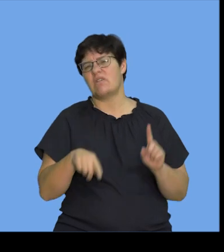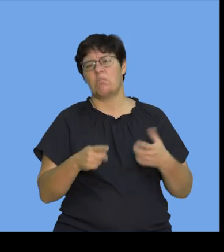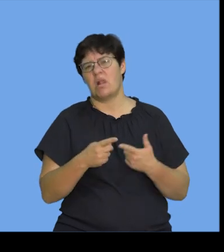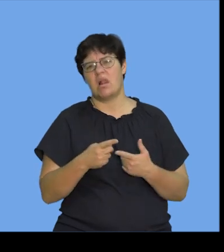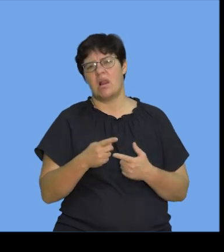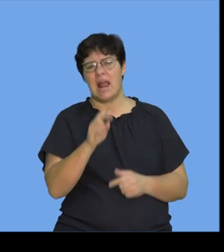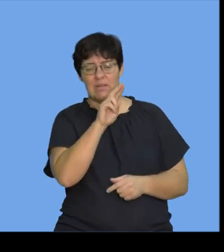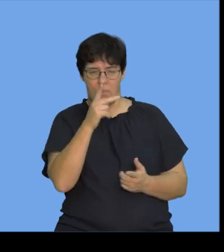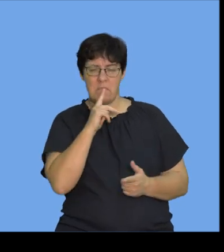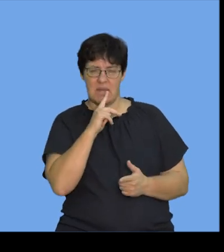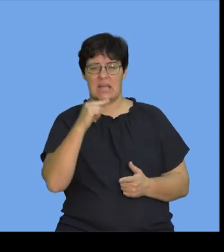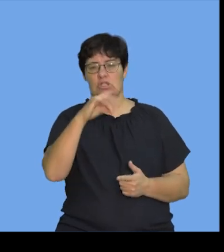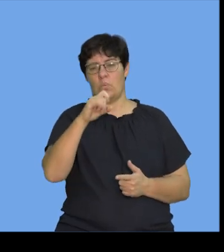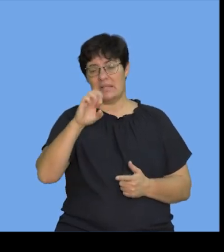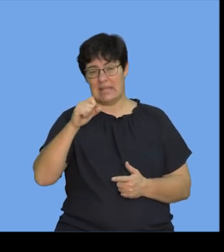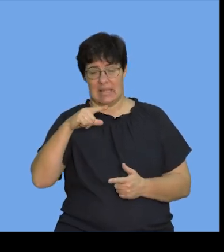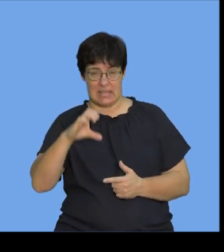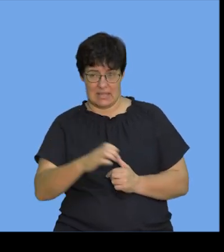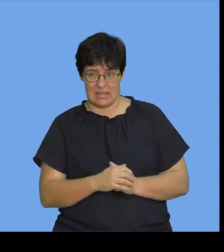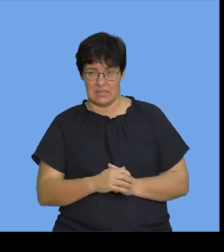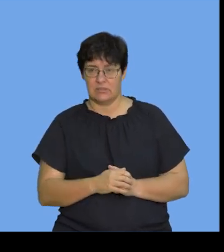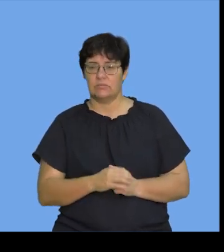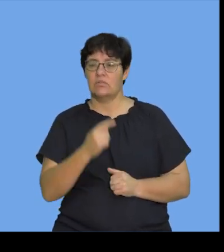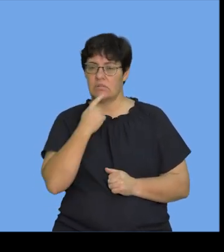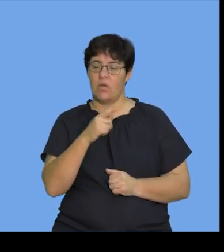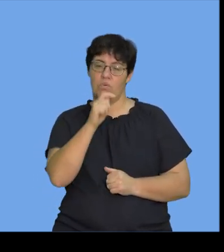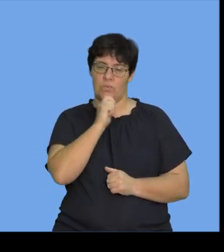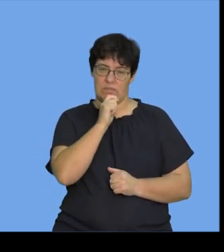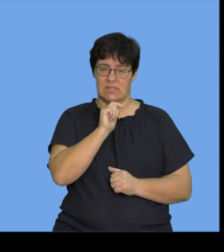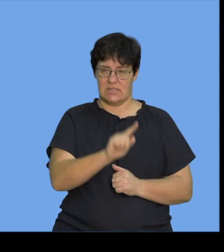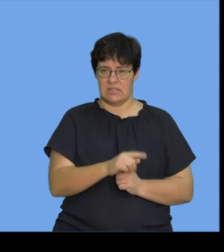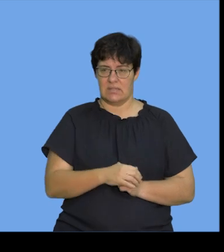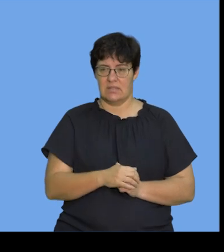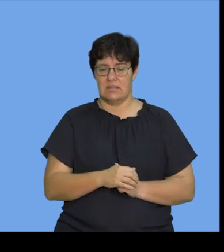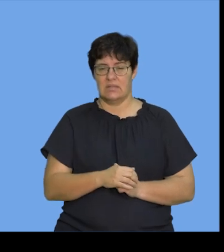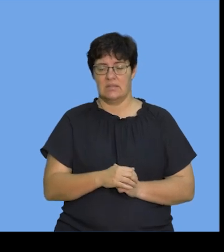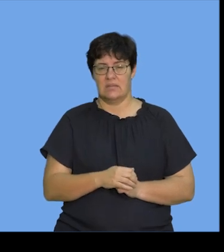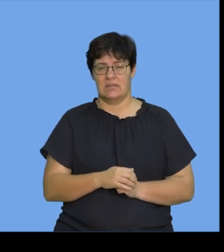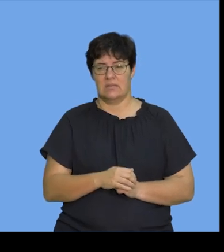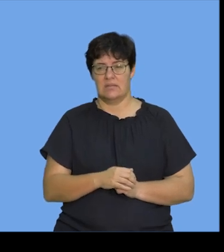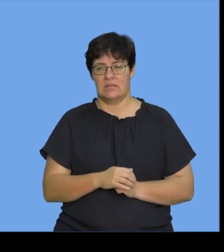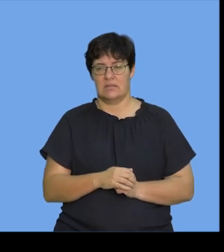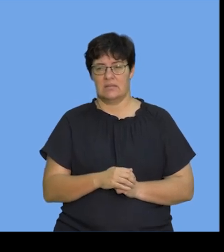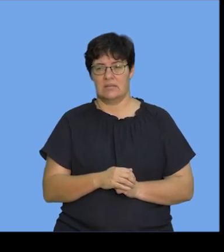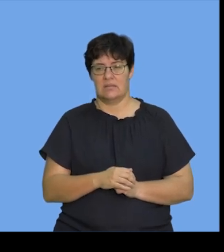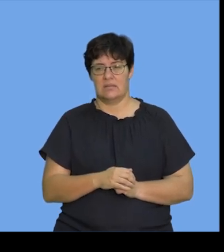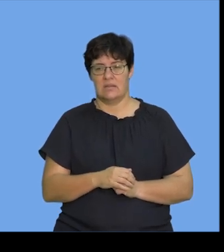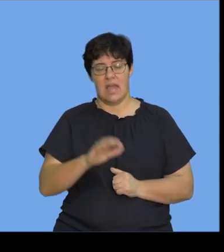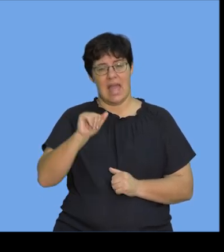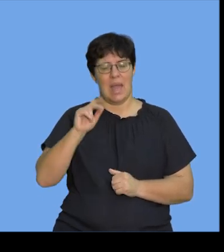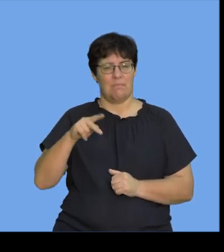it's a geometric. So I will just say use I will call it just AB, which